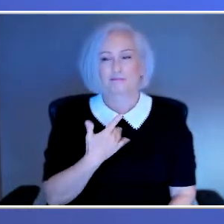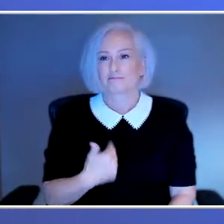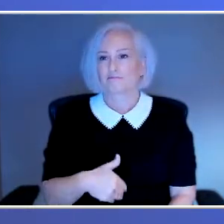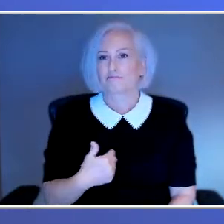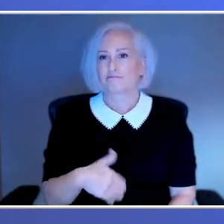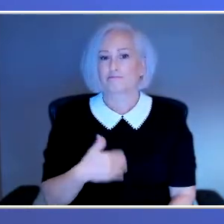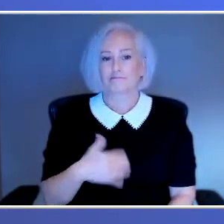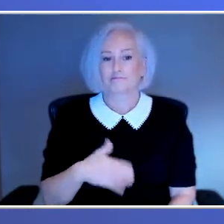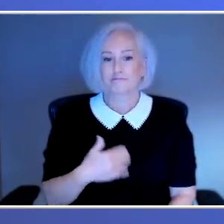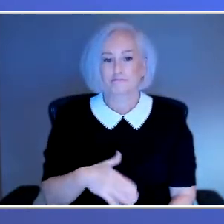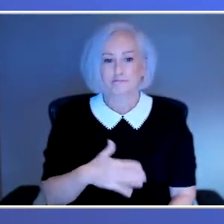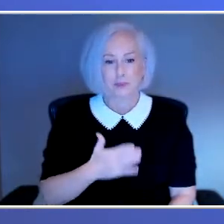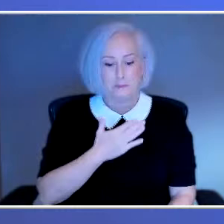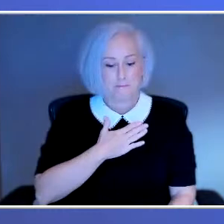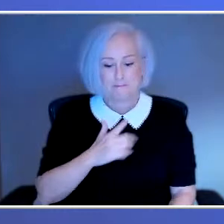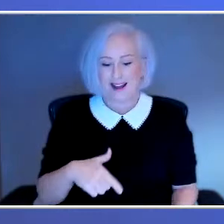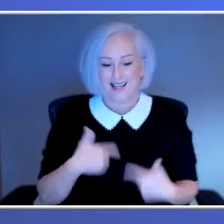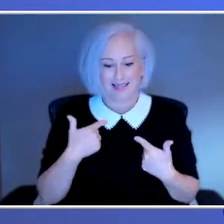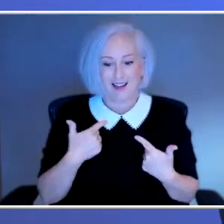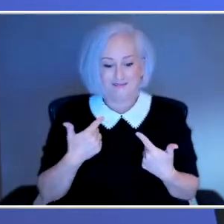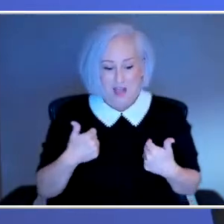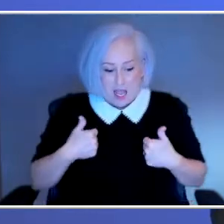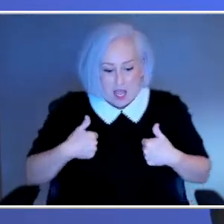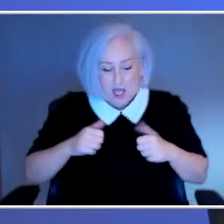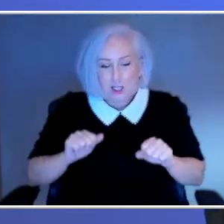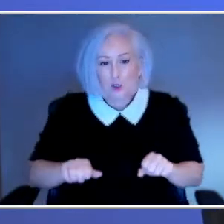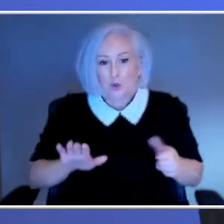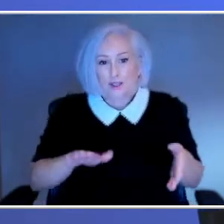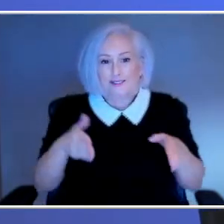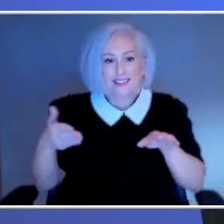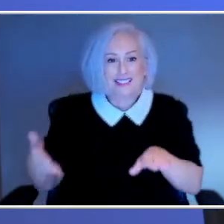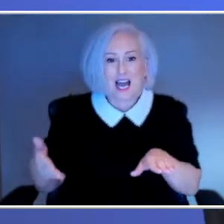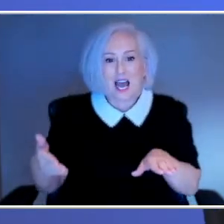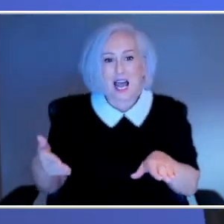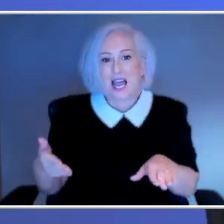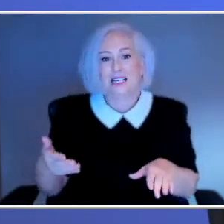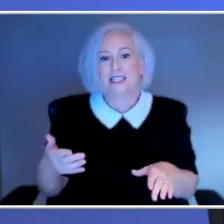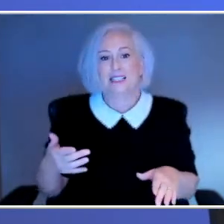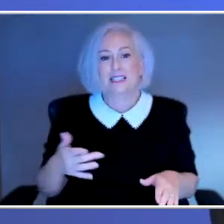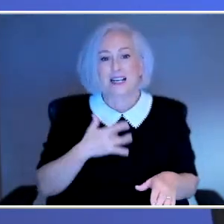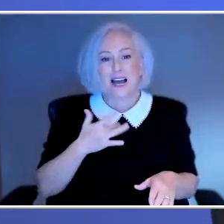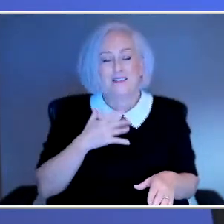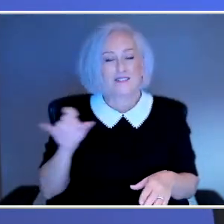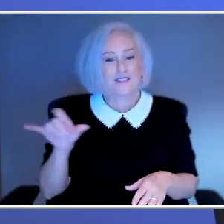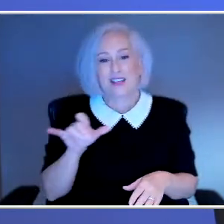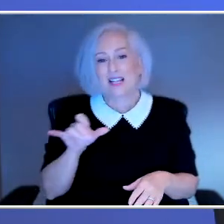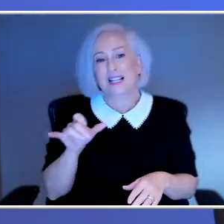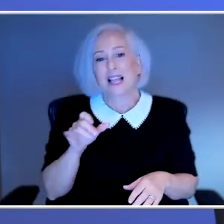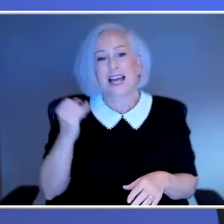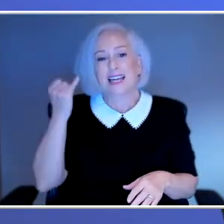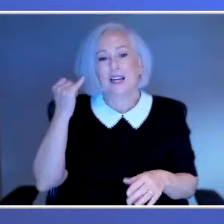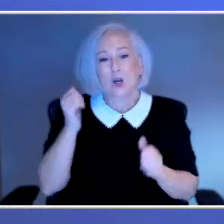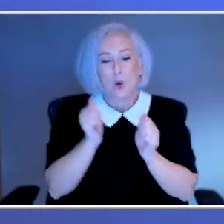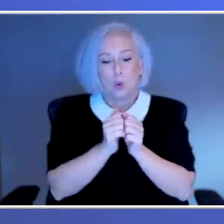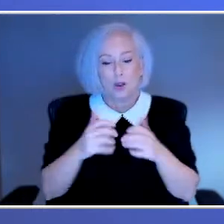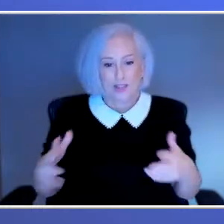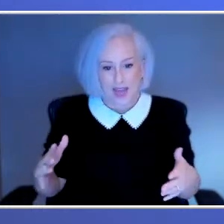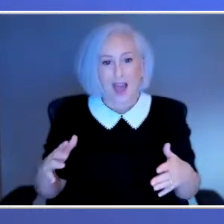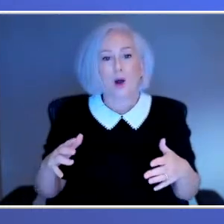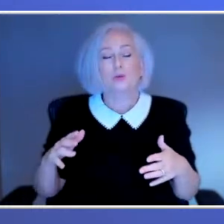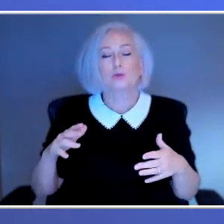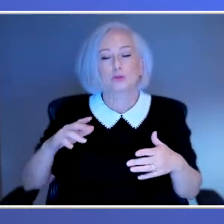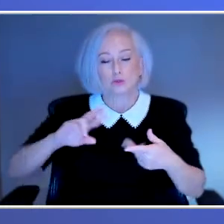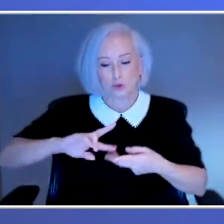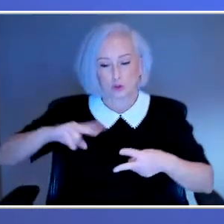my life could have been taken away. I wouldn't have been here. I feel like I really wouldn't have been here if it wasn't for genetics and for me just picking up that